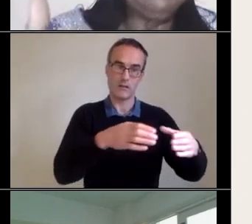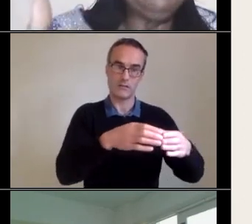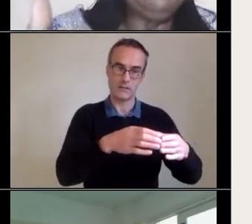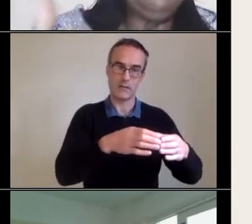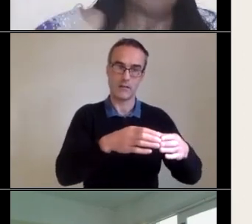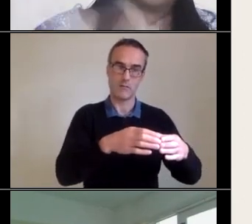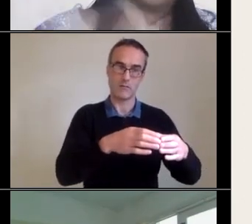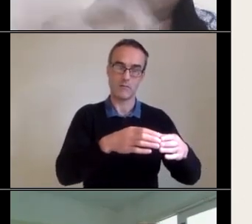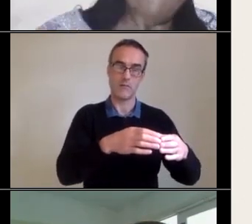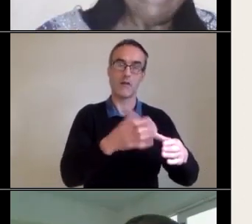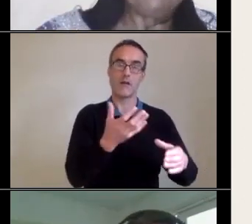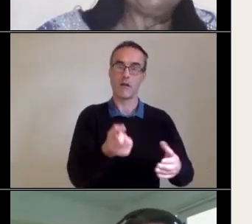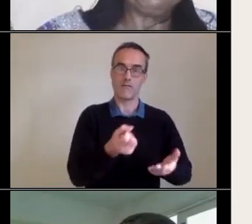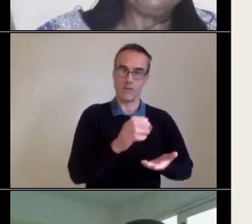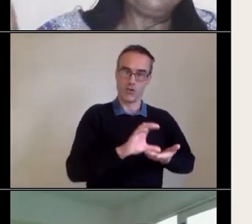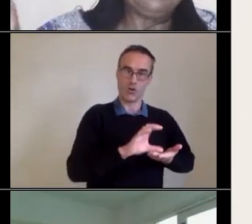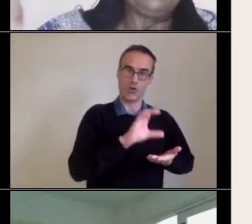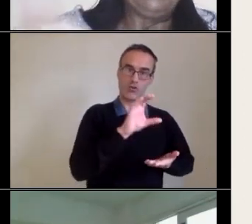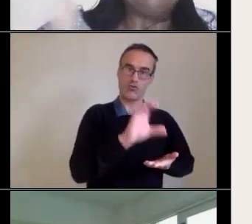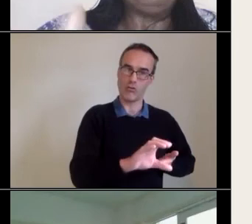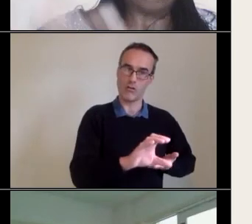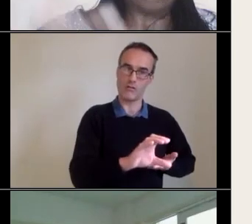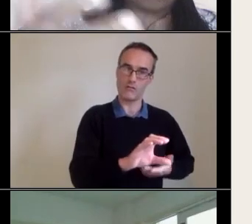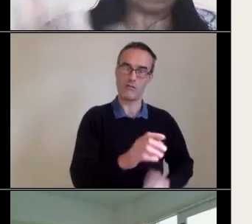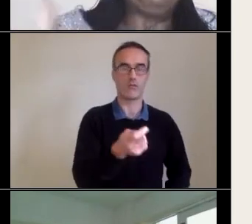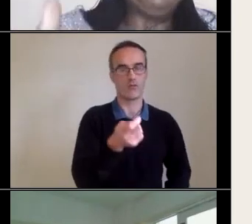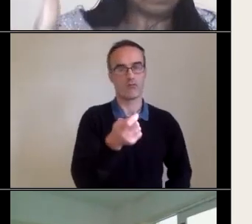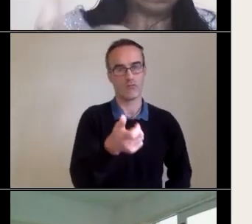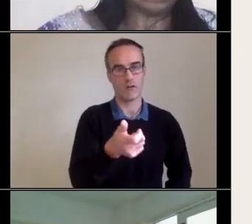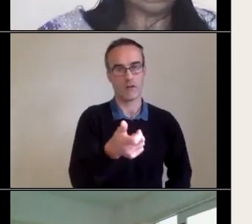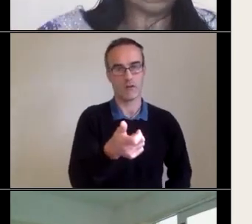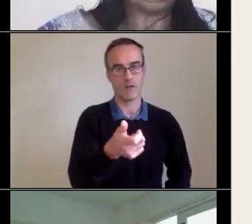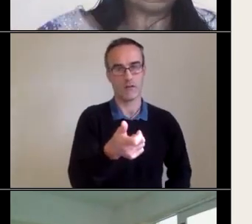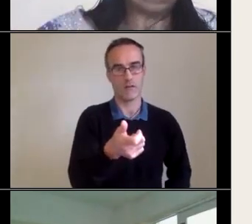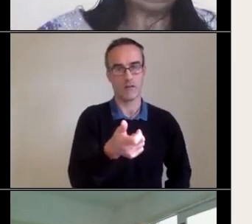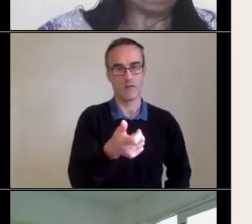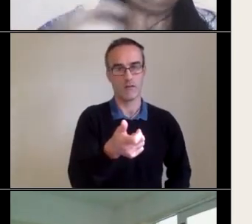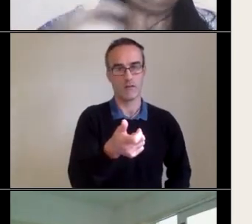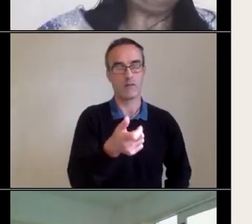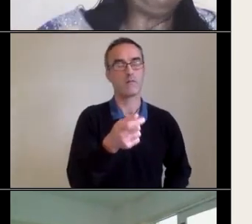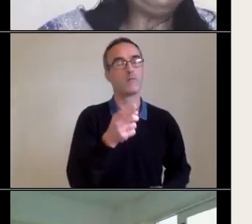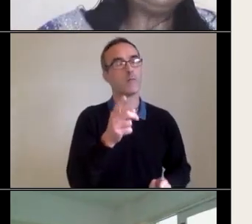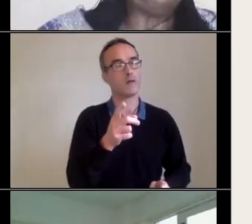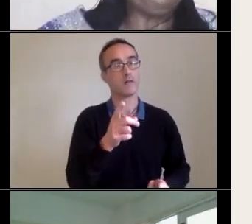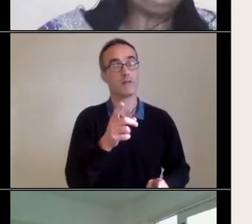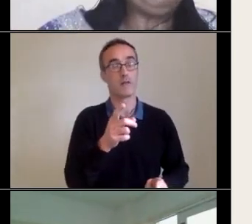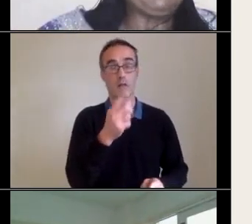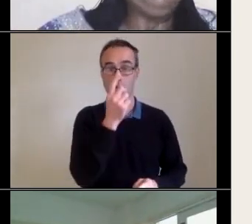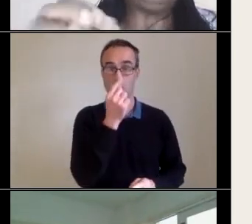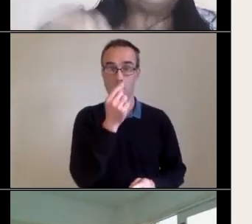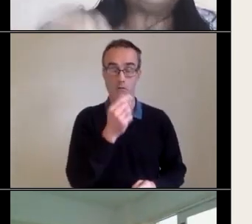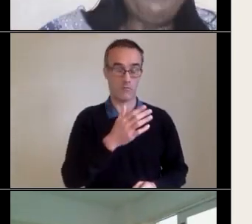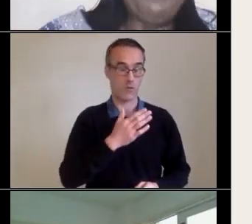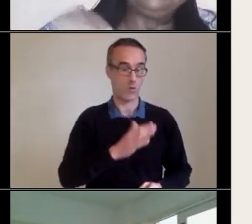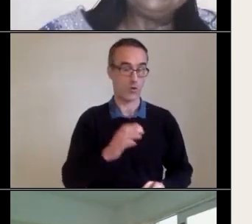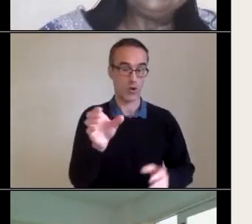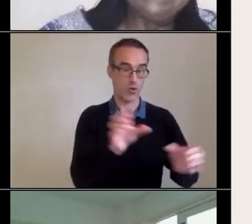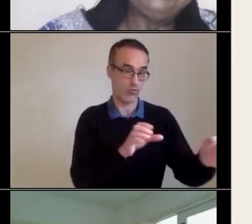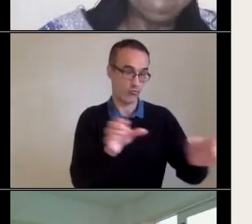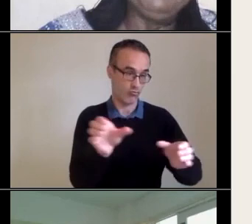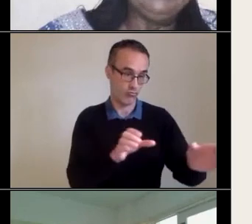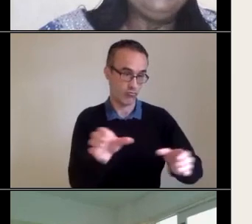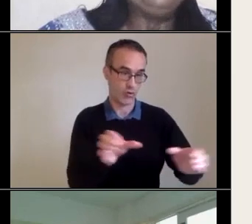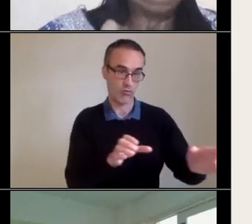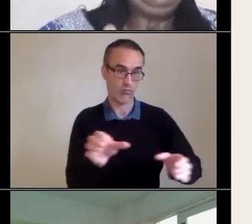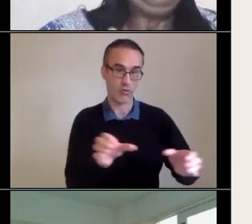grant, which is rare, and wants to employ probably some technologists or whatever to support in